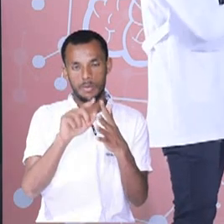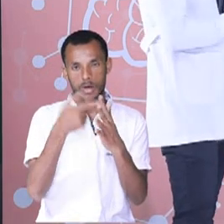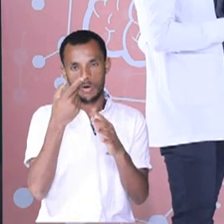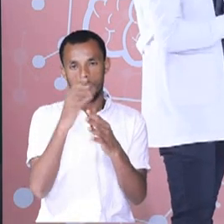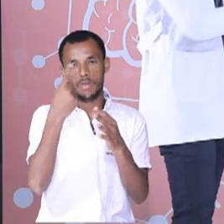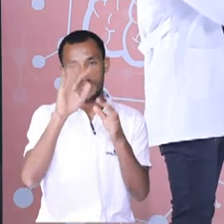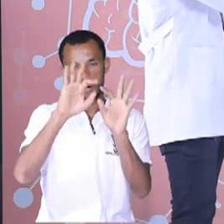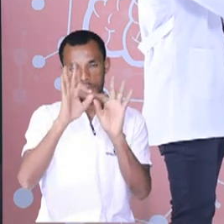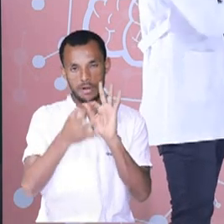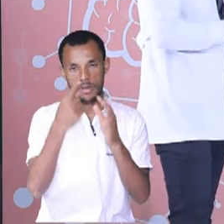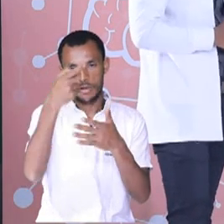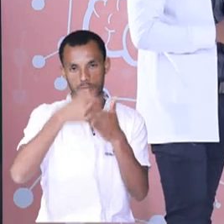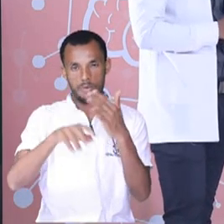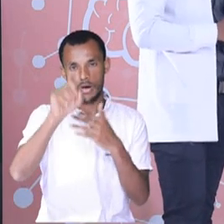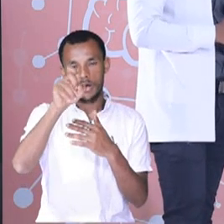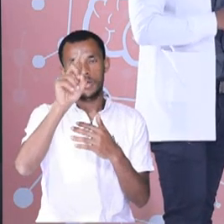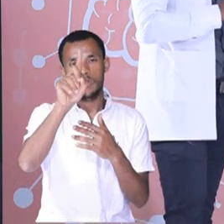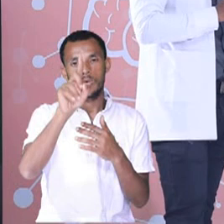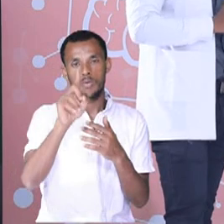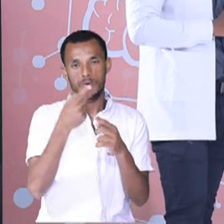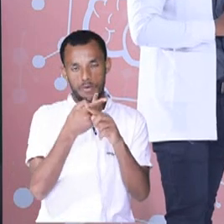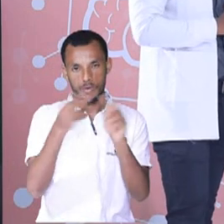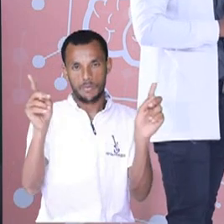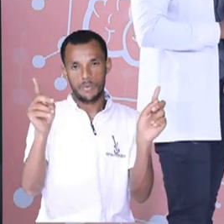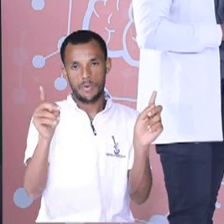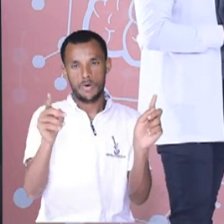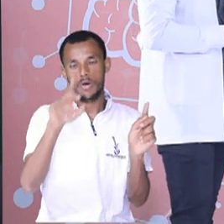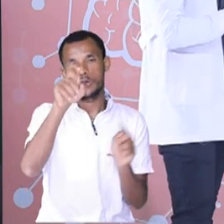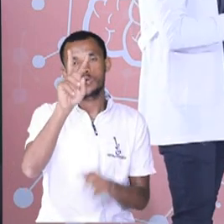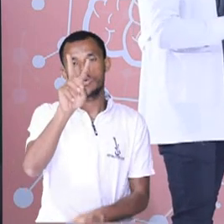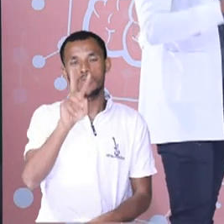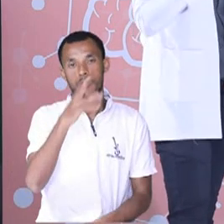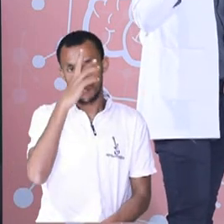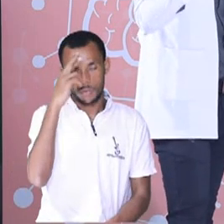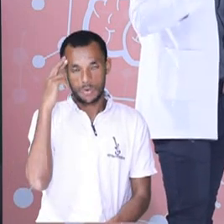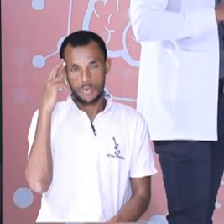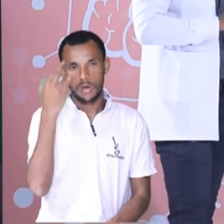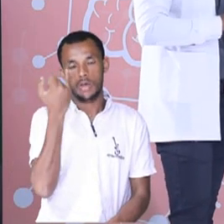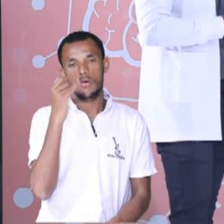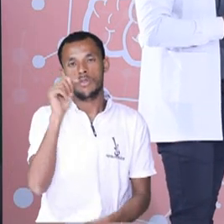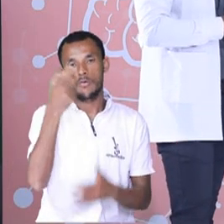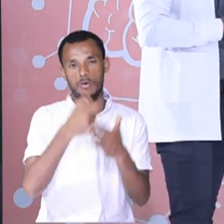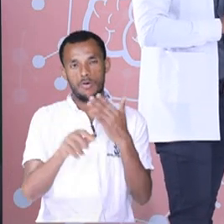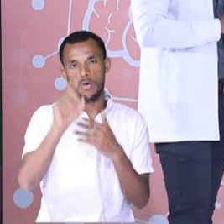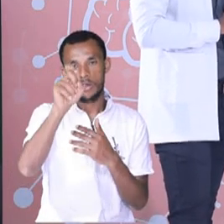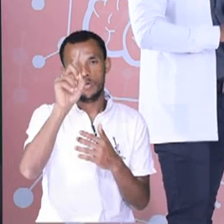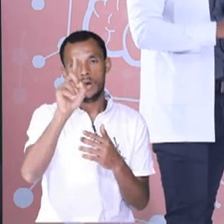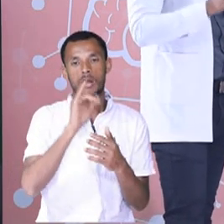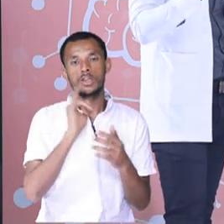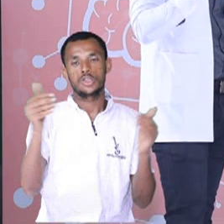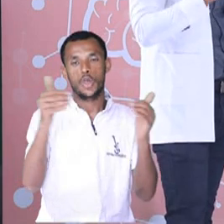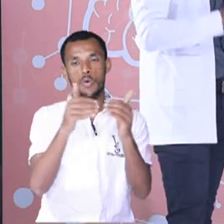beginning of the definition, the value of x1 is different from x2 because if the value of x1